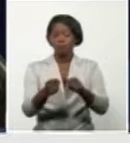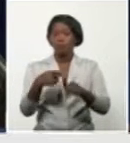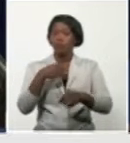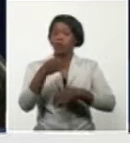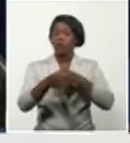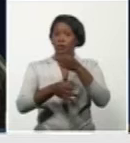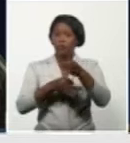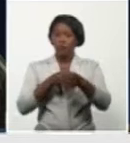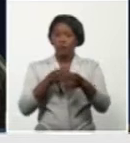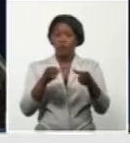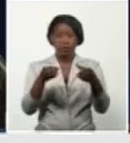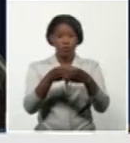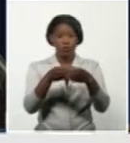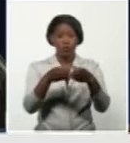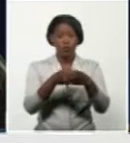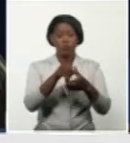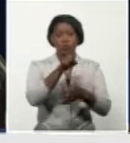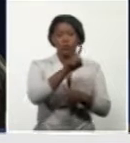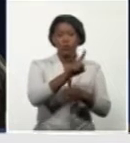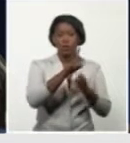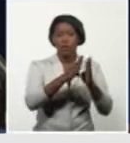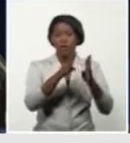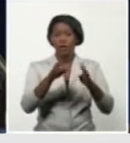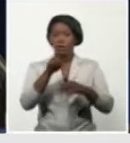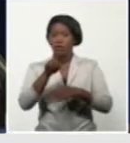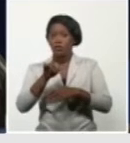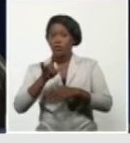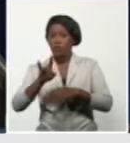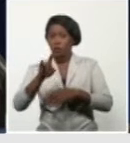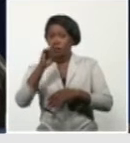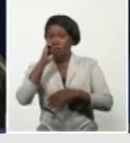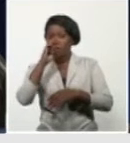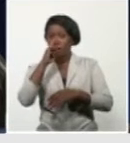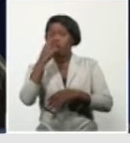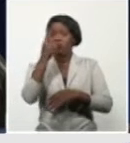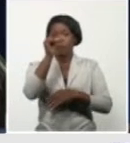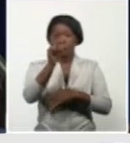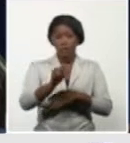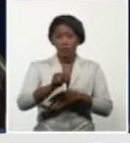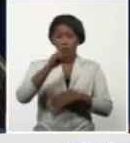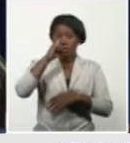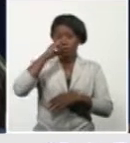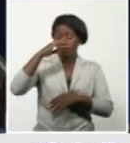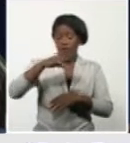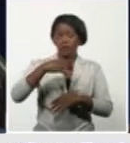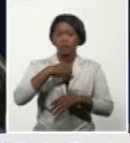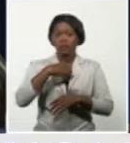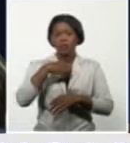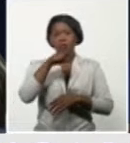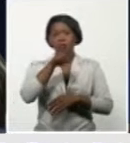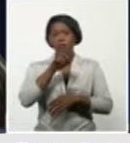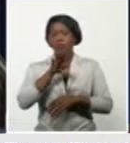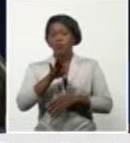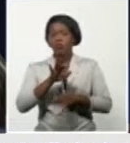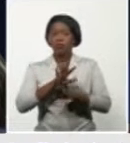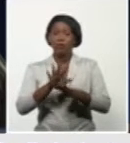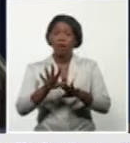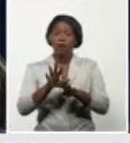Let me correct. There was an 18-year-old girl group in the one from 1 to